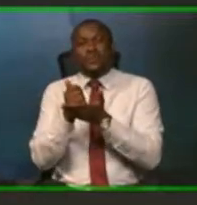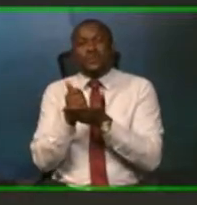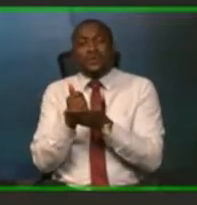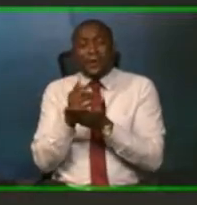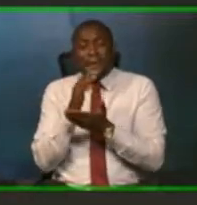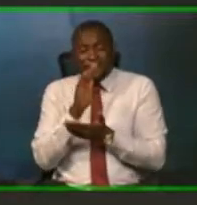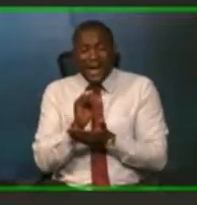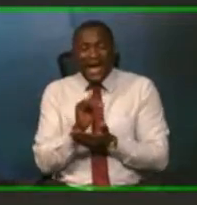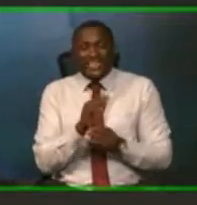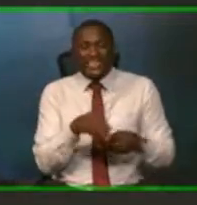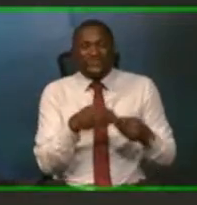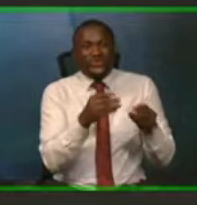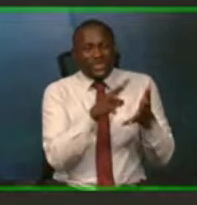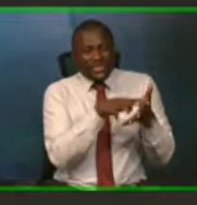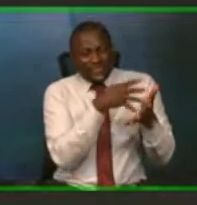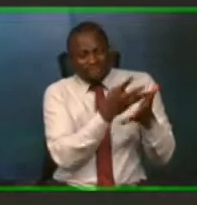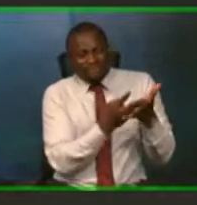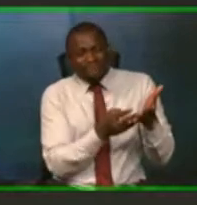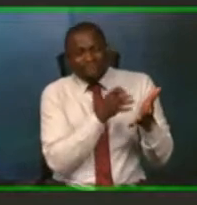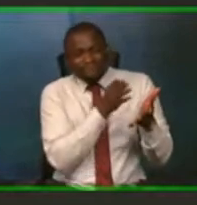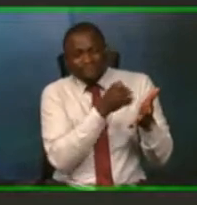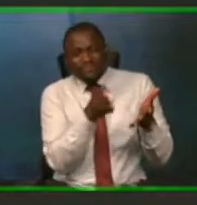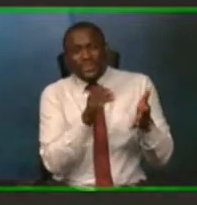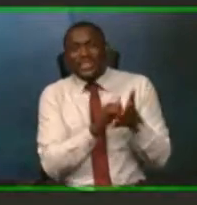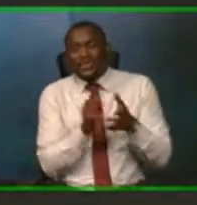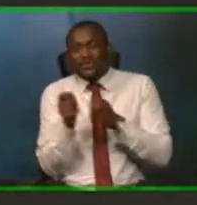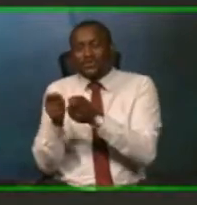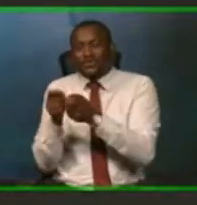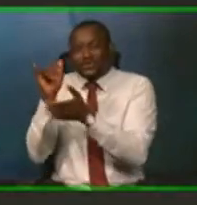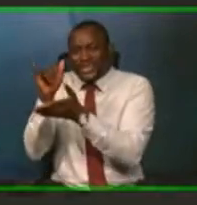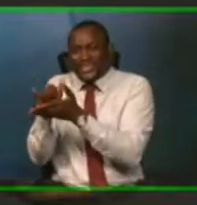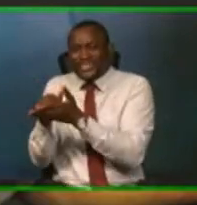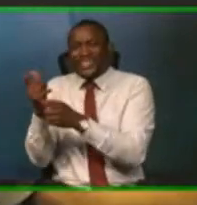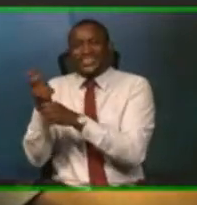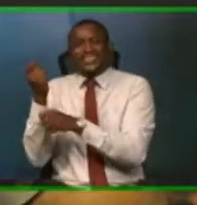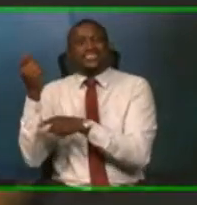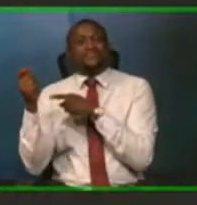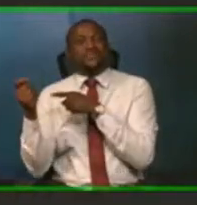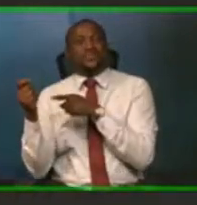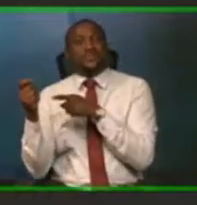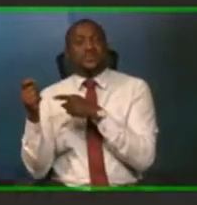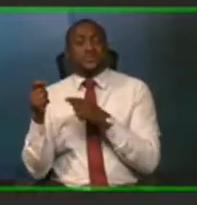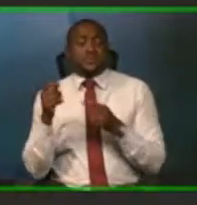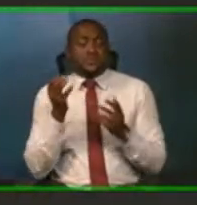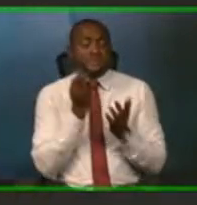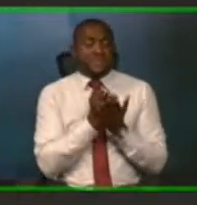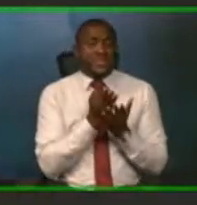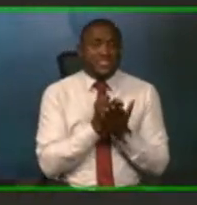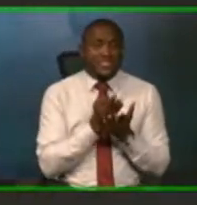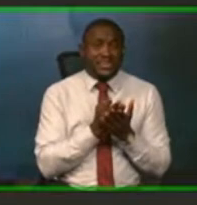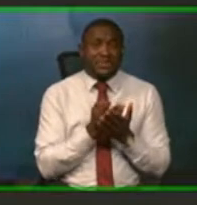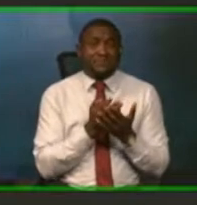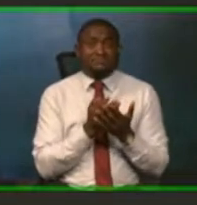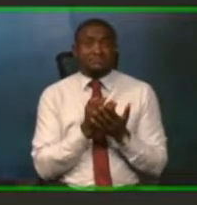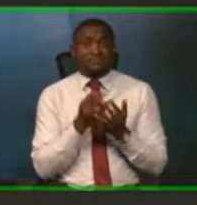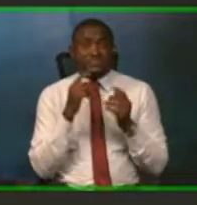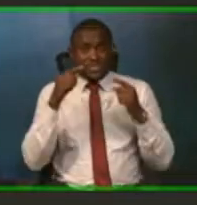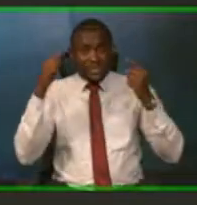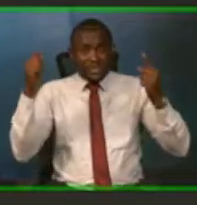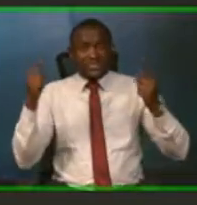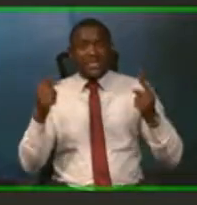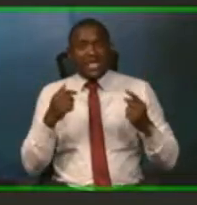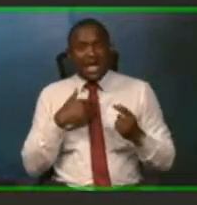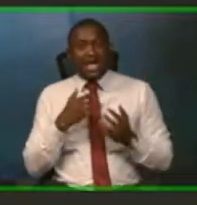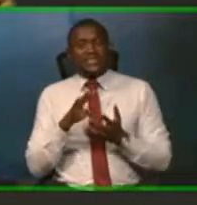results. Church growth has a pattern. Financial prosperity has a spiritual pattern. Are we together? So